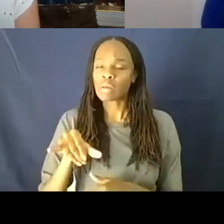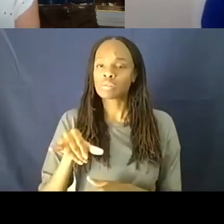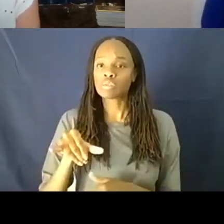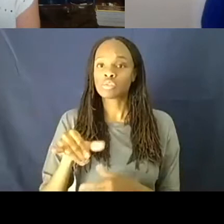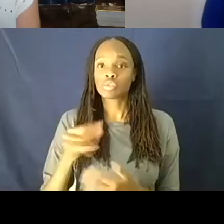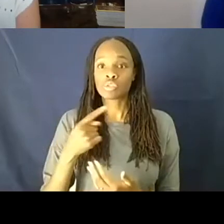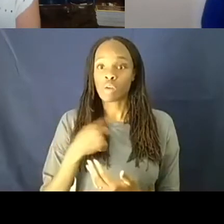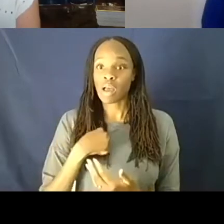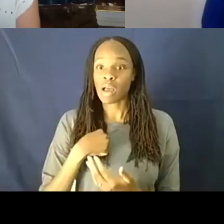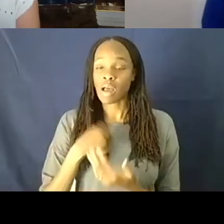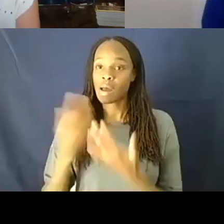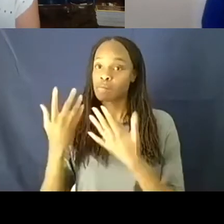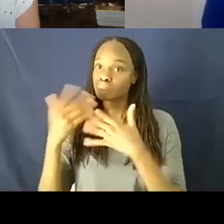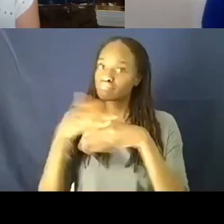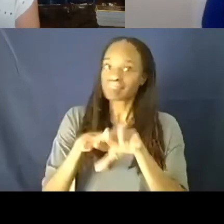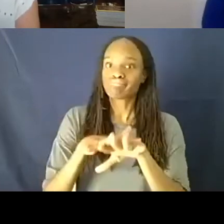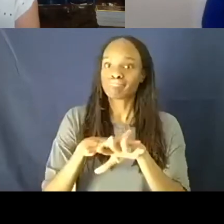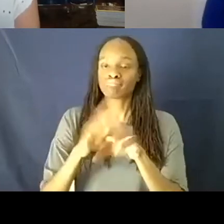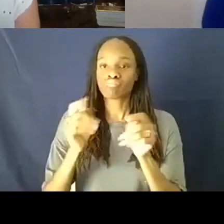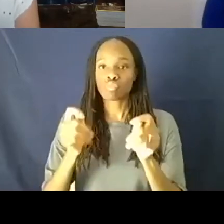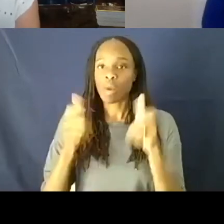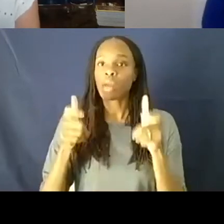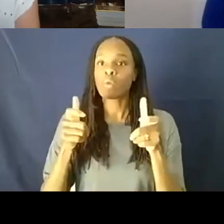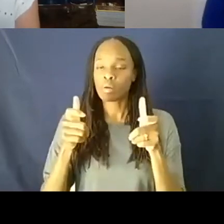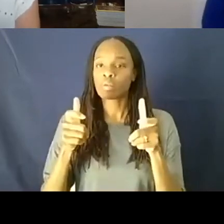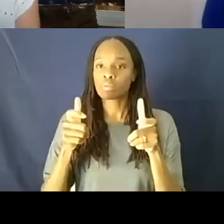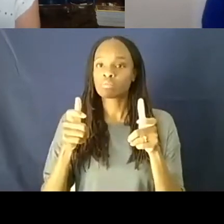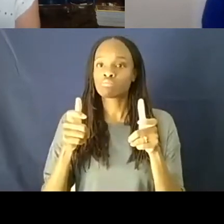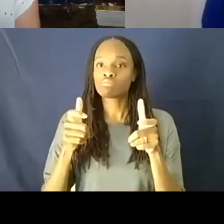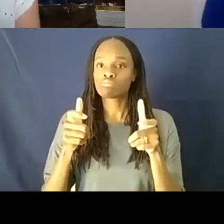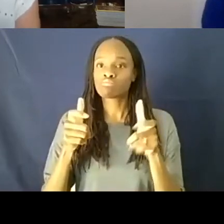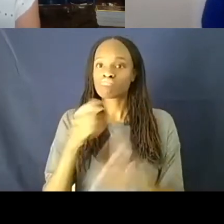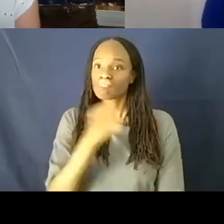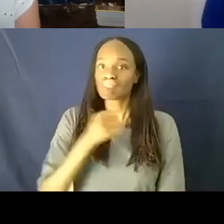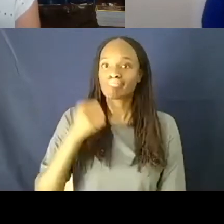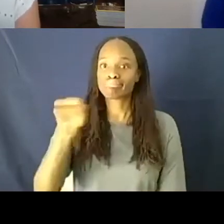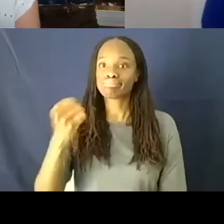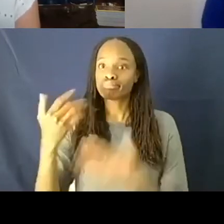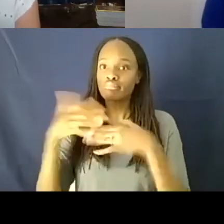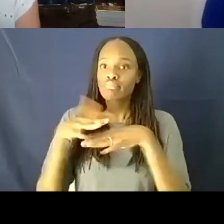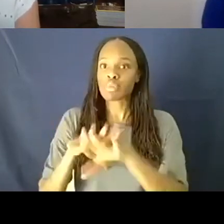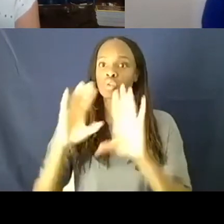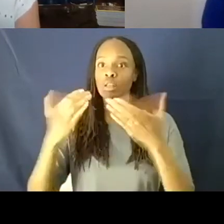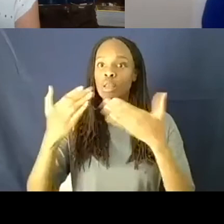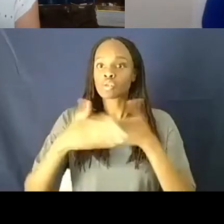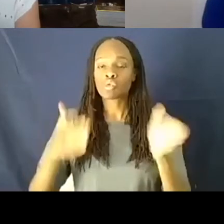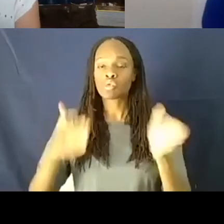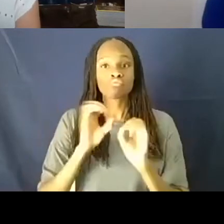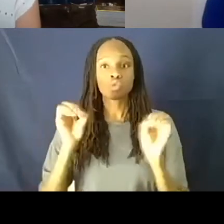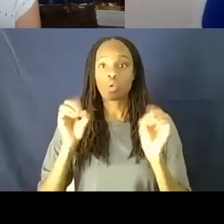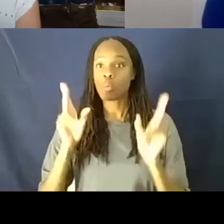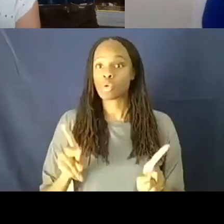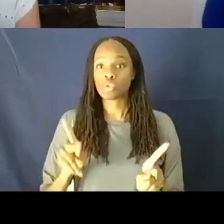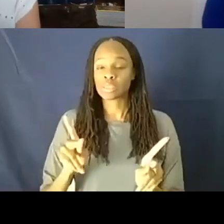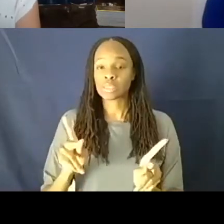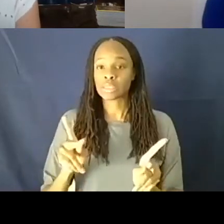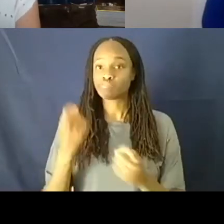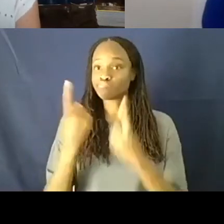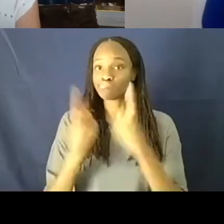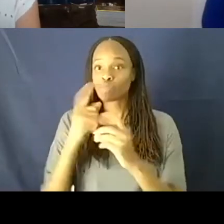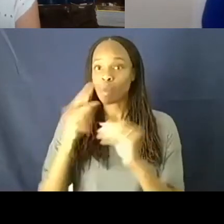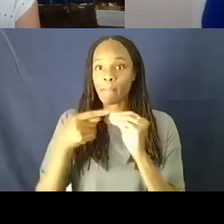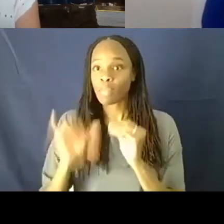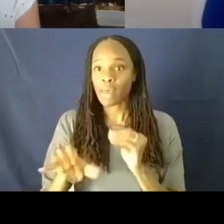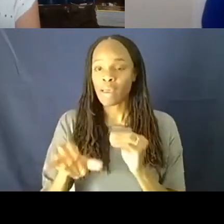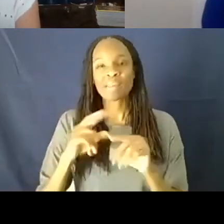integrated right away. I was plopped in a mainstream classroom and nobody questioned that, but that wasn't the